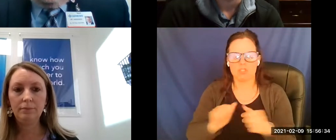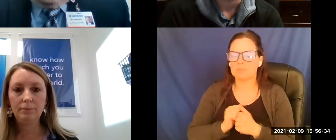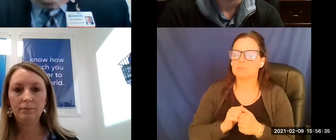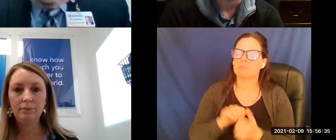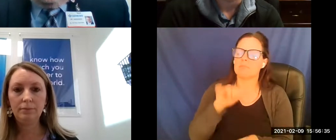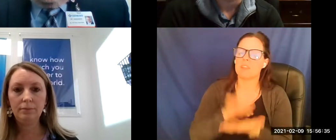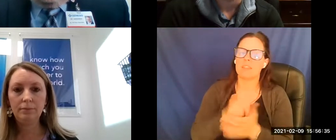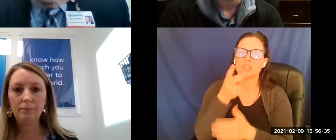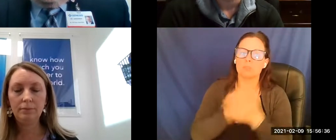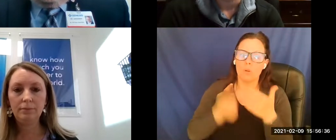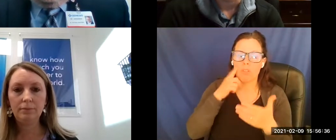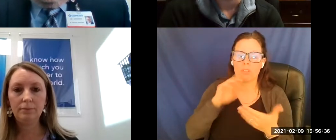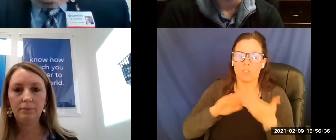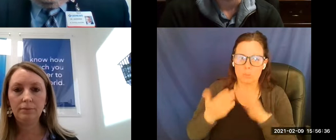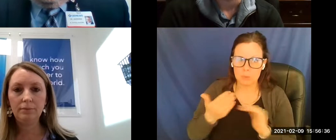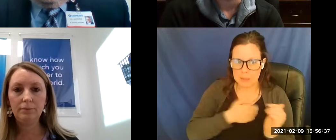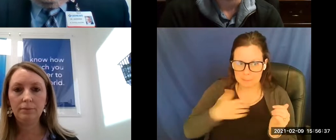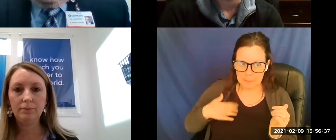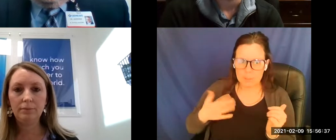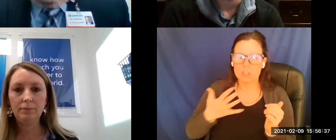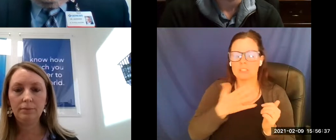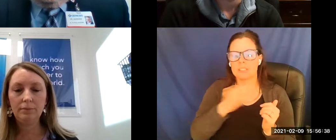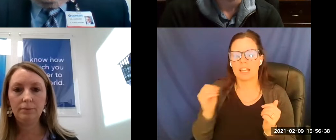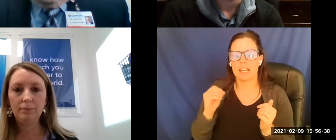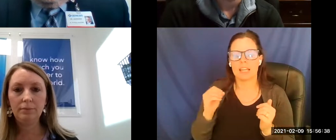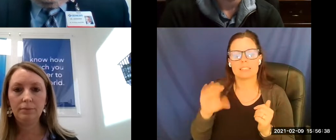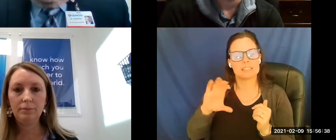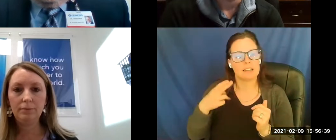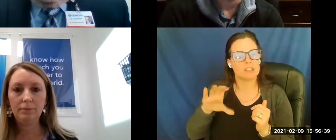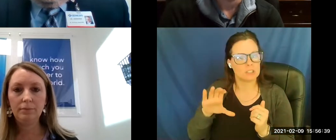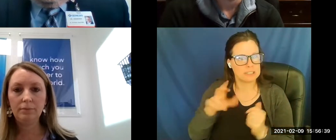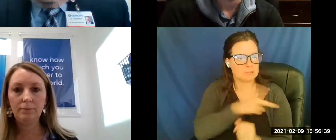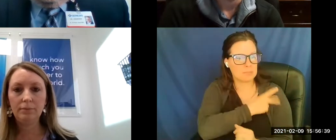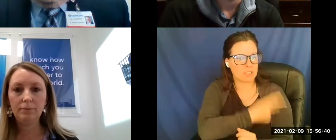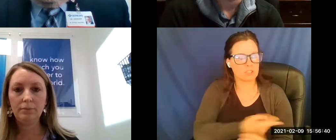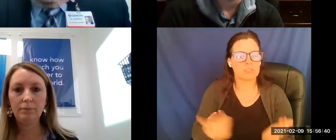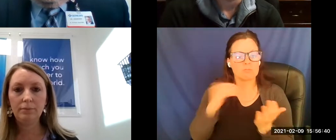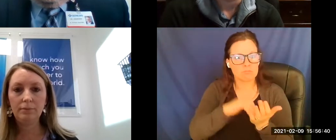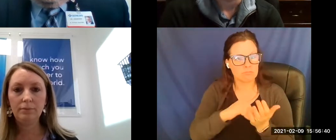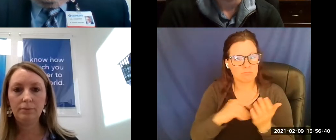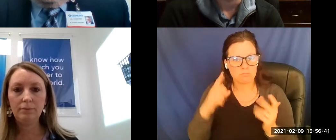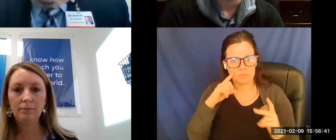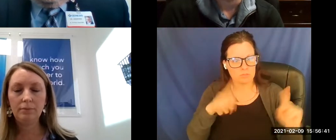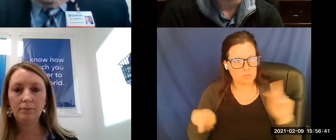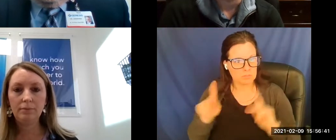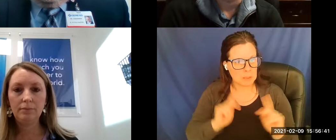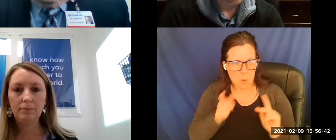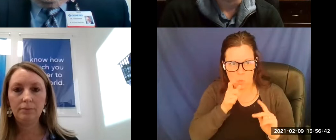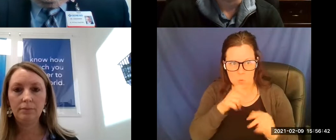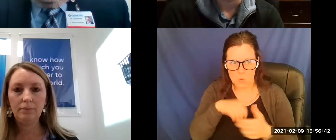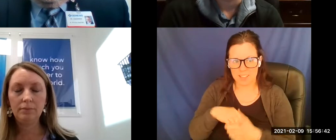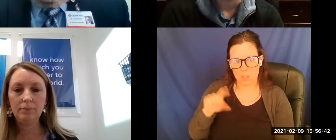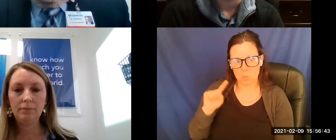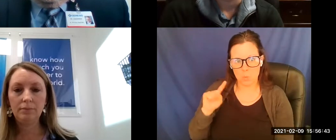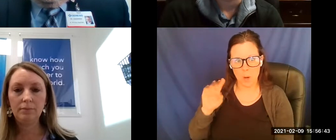both community members and established CHC patients. So again, for those that are in that 1B group